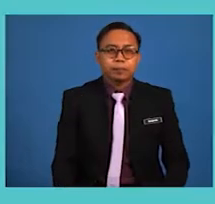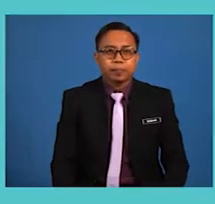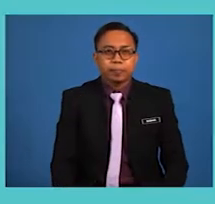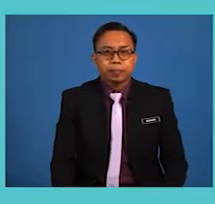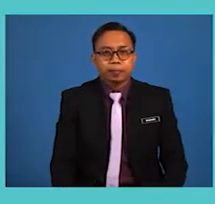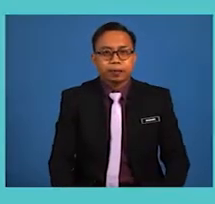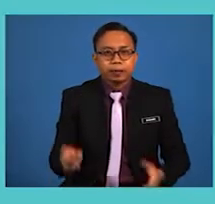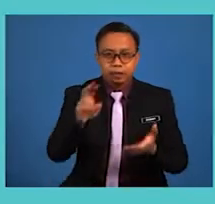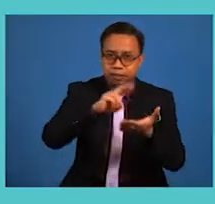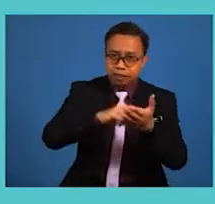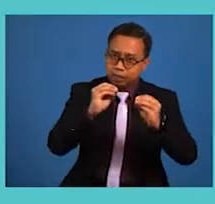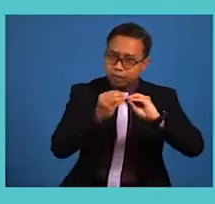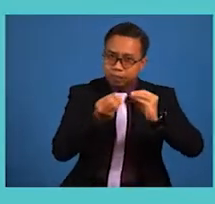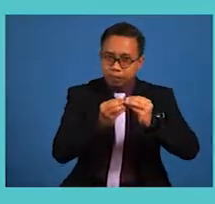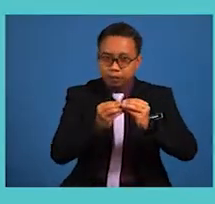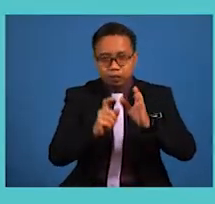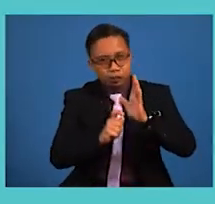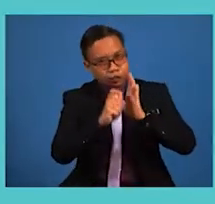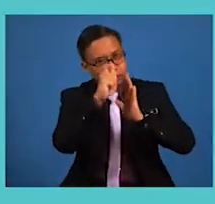number increase or decrease?